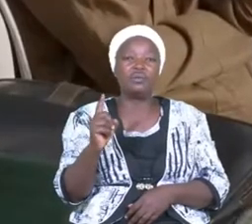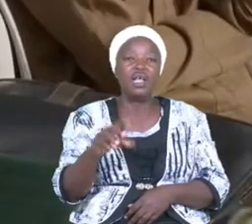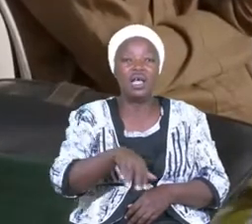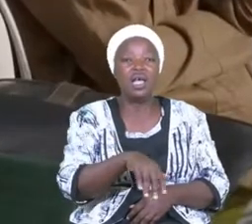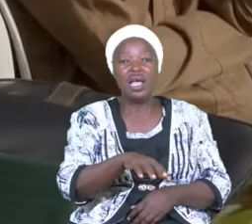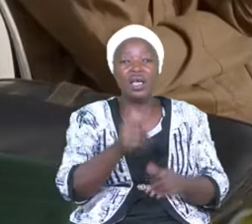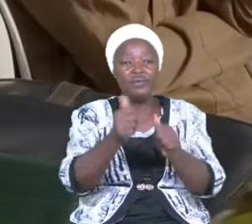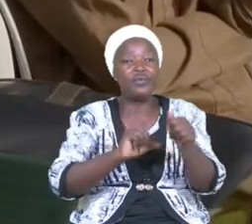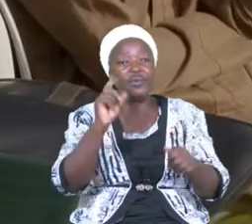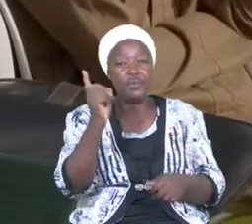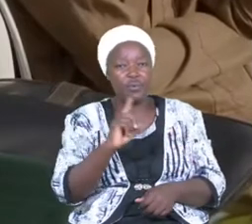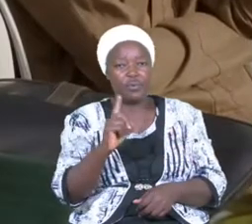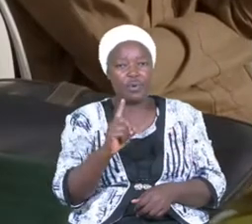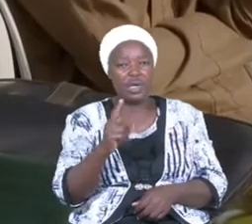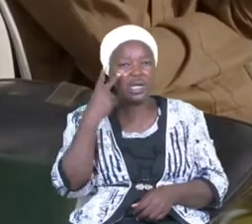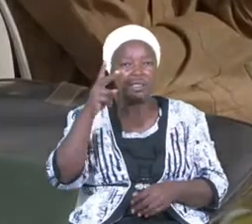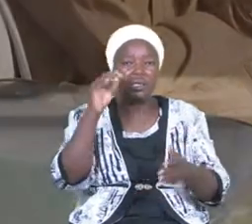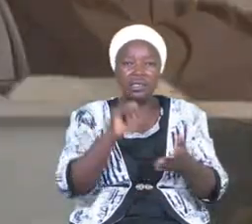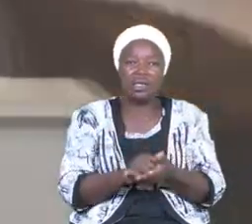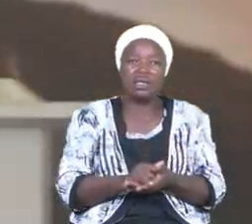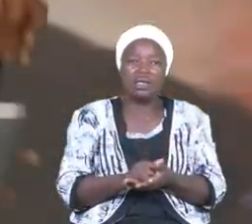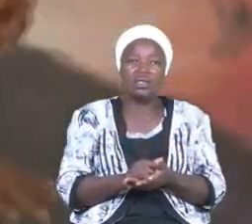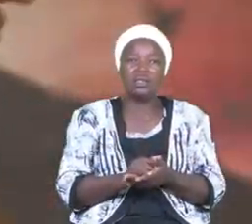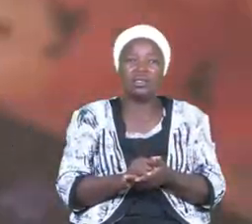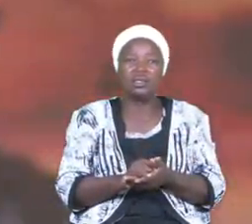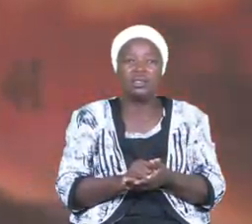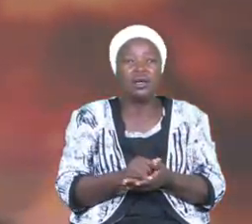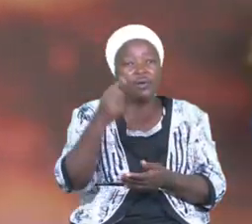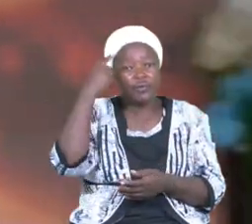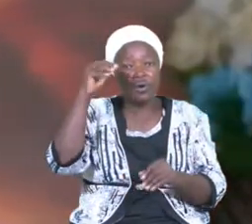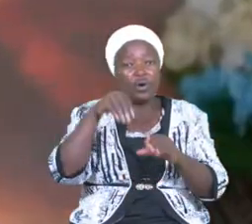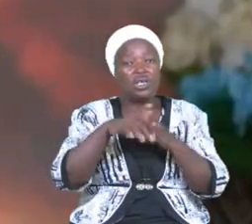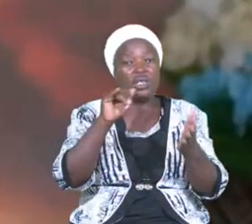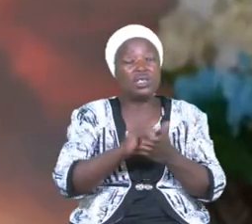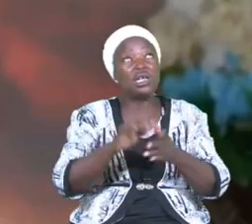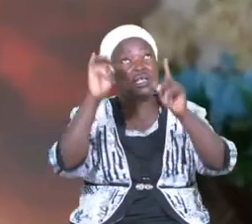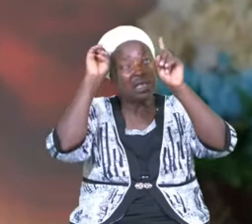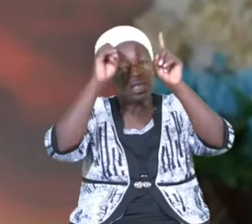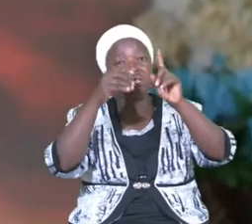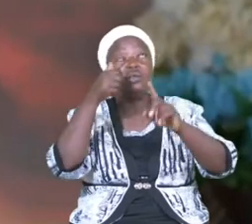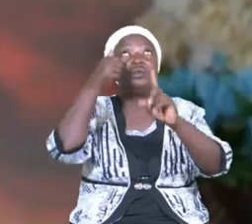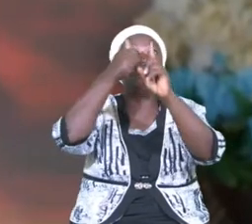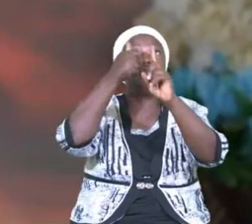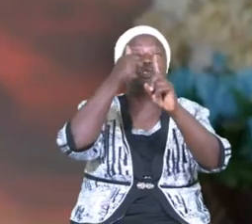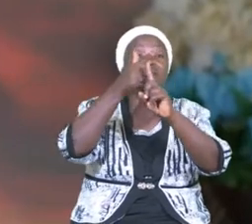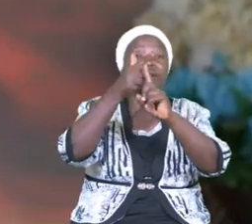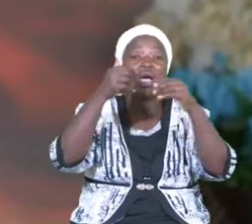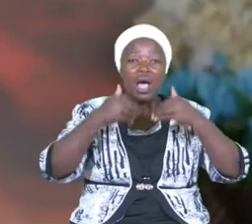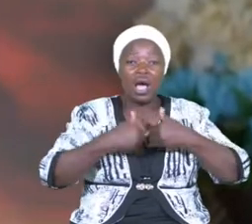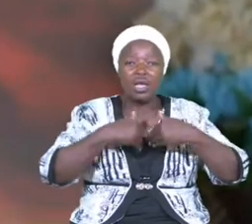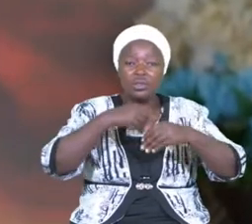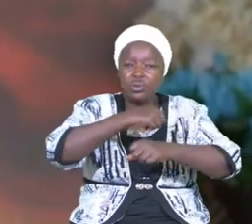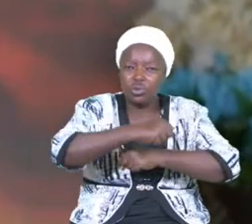Everywhere. Look at that. For in that he himself has suffered,